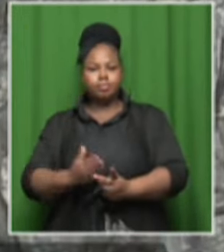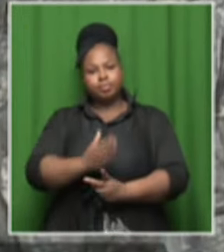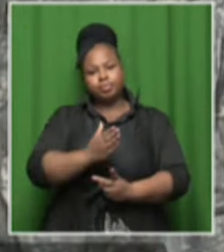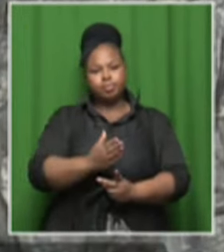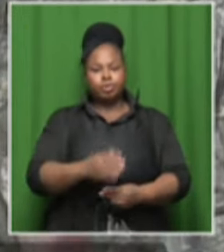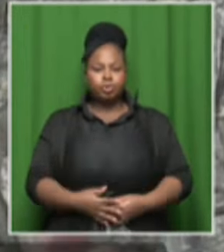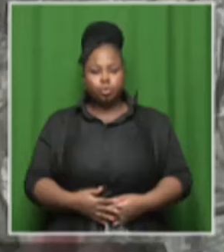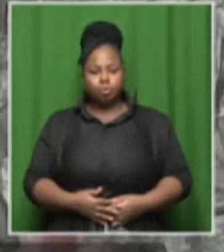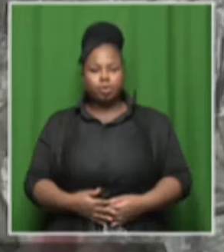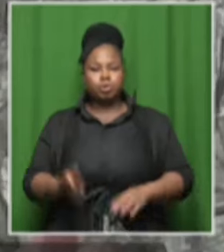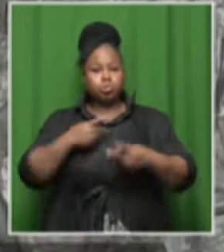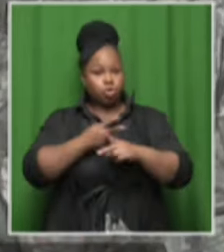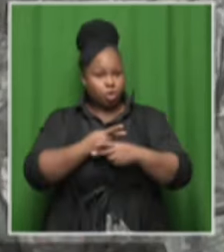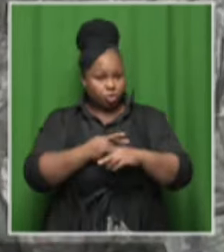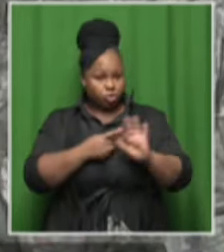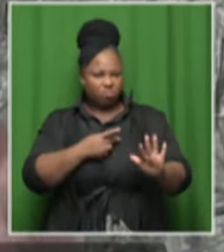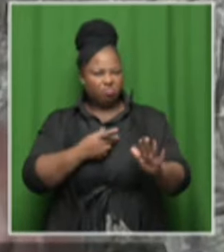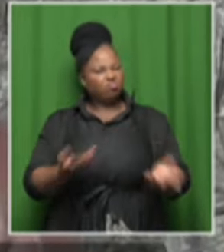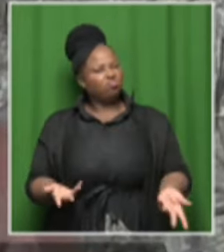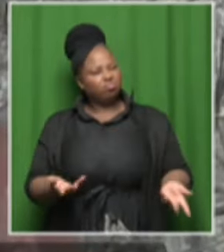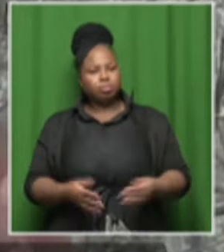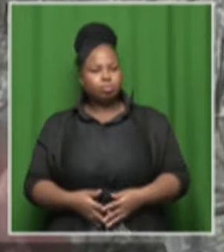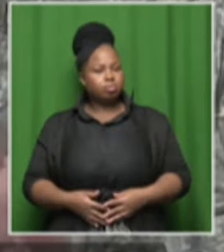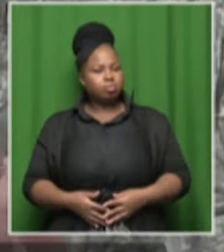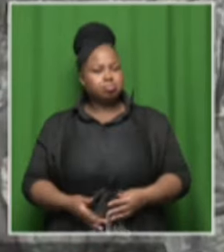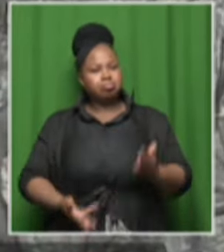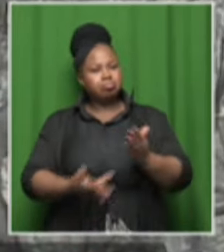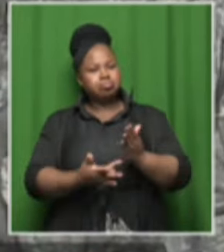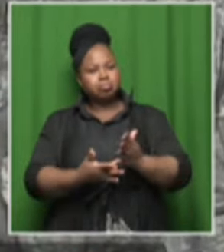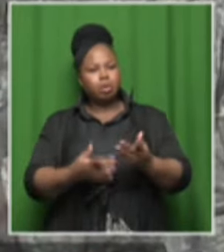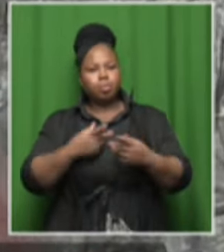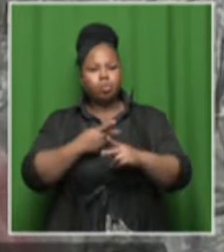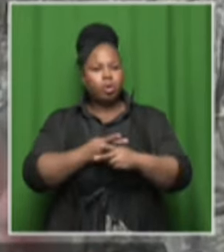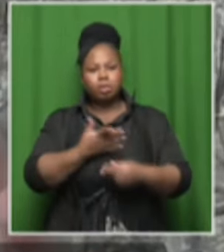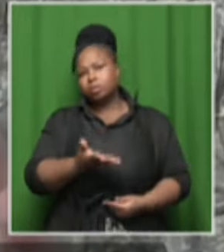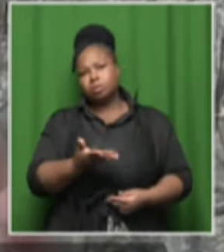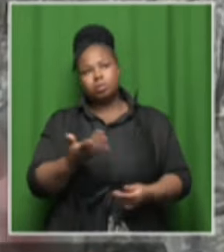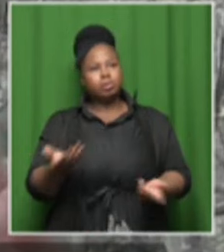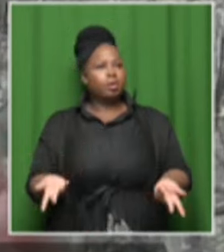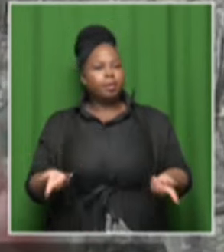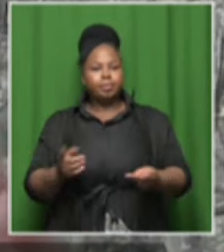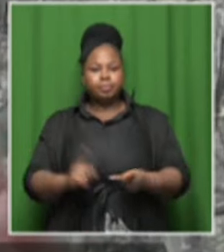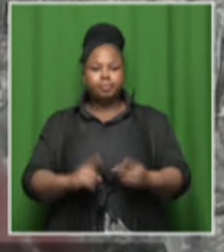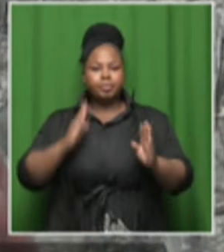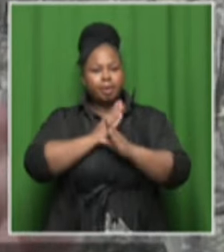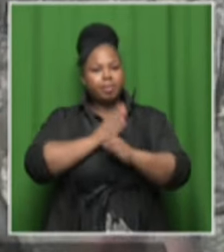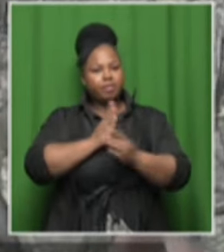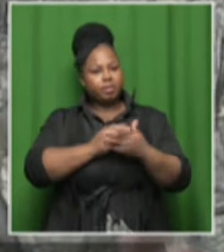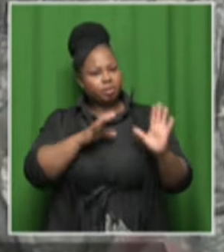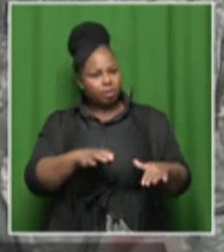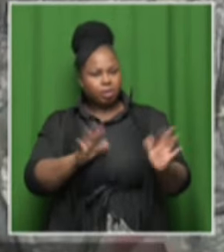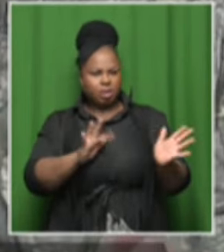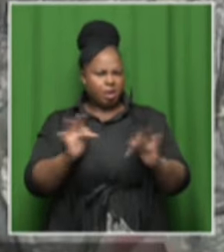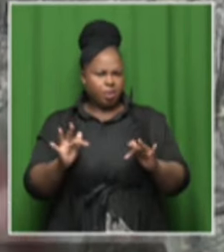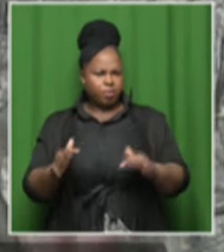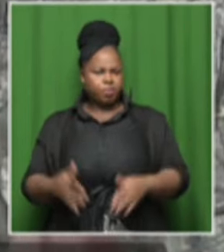of that side of production. What is creating digital products? How is the private sector embracing